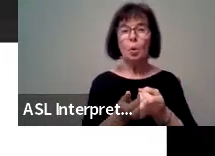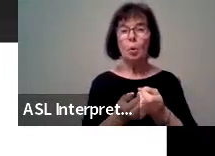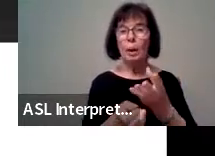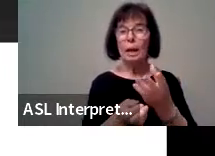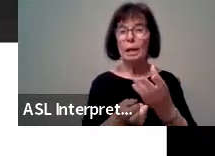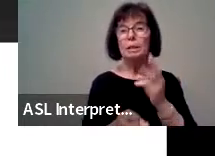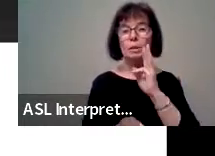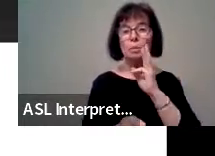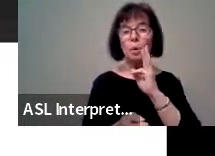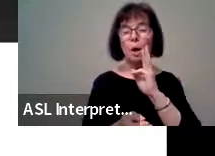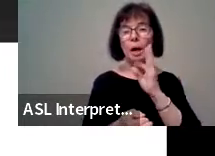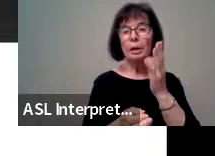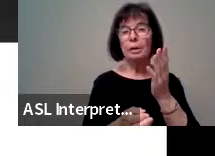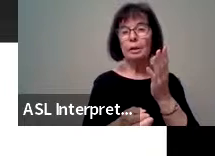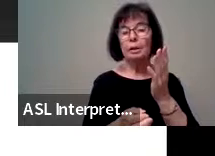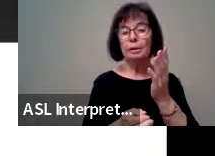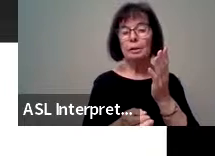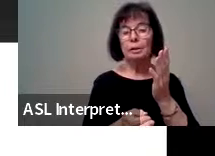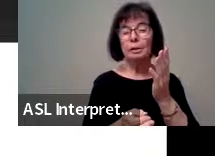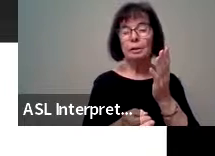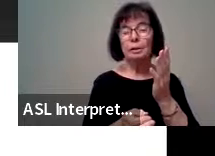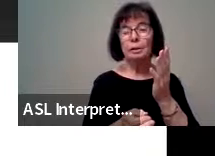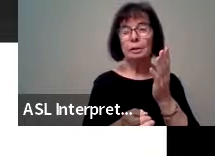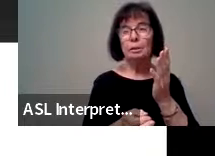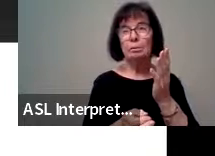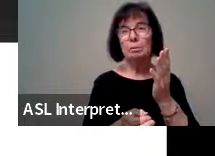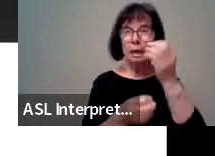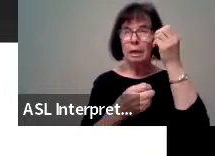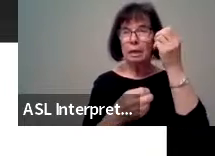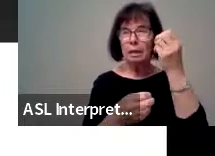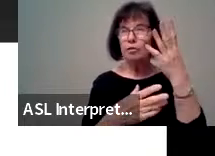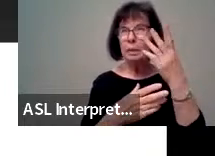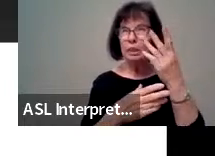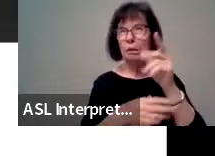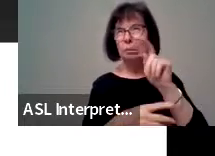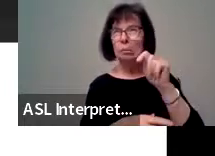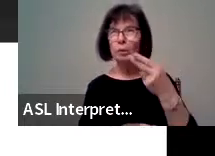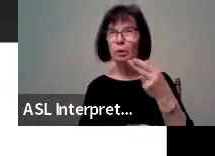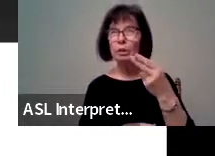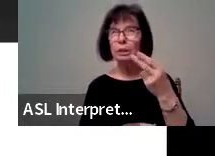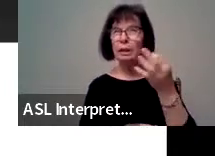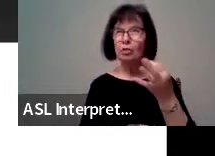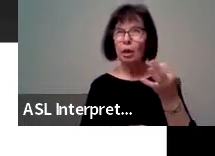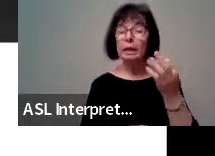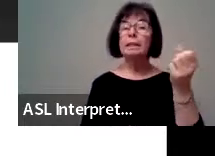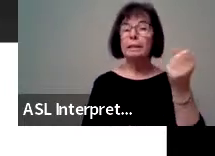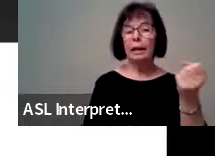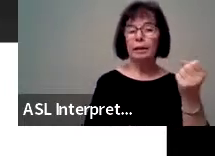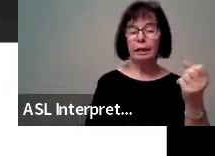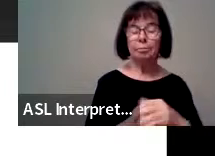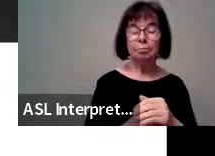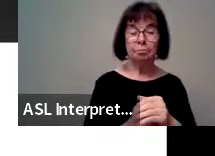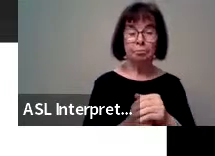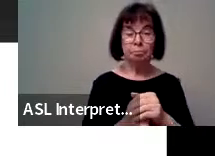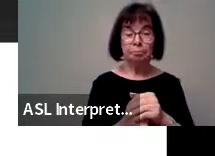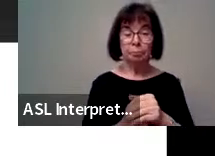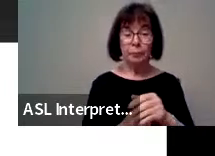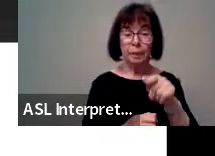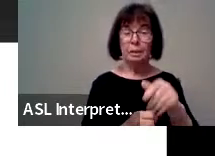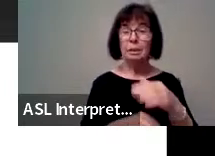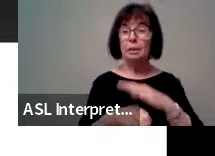I believe we'll get the results Thursday, Friday, and Saturday. And this is on